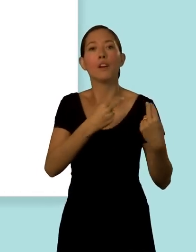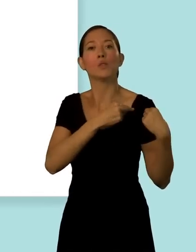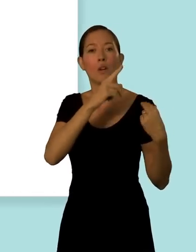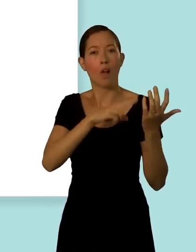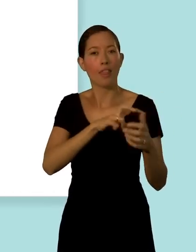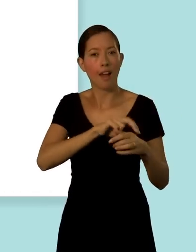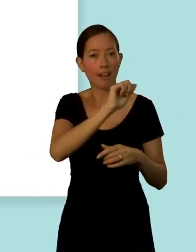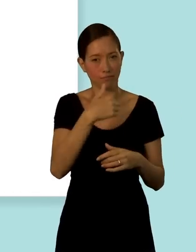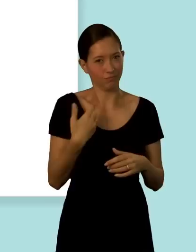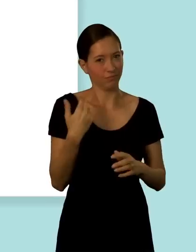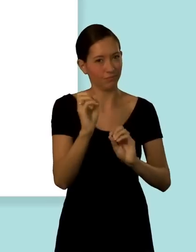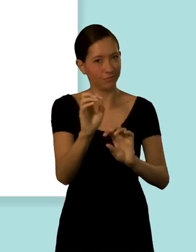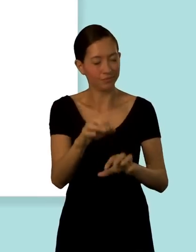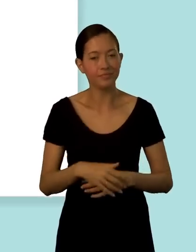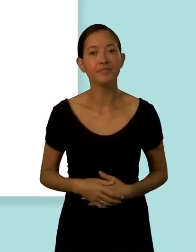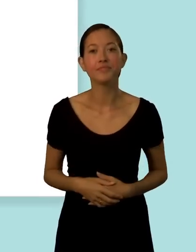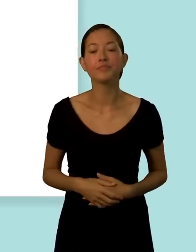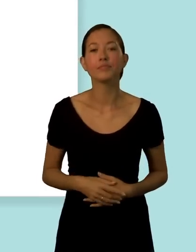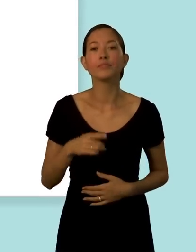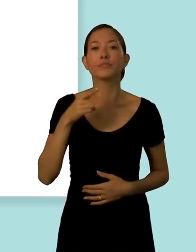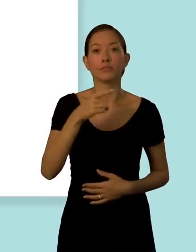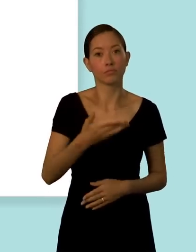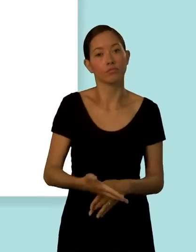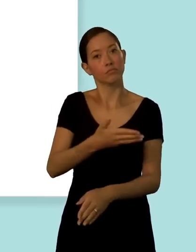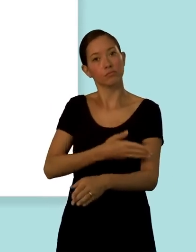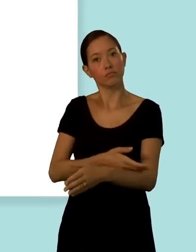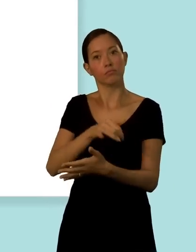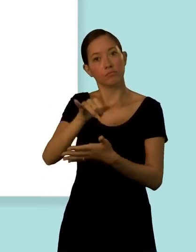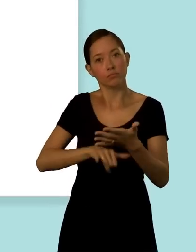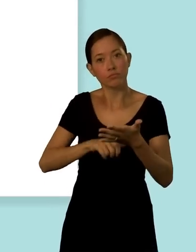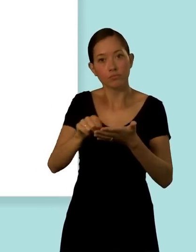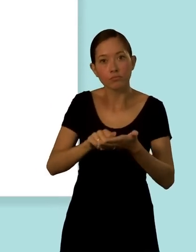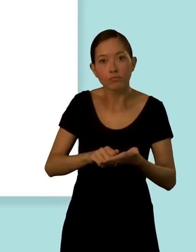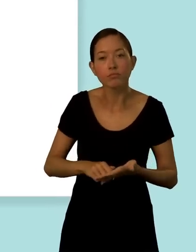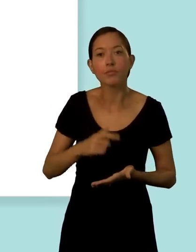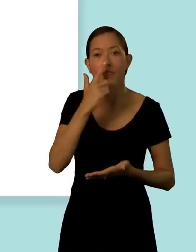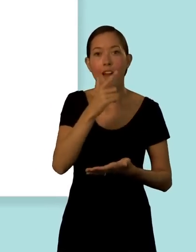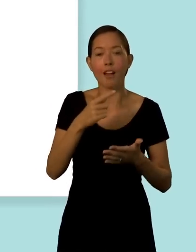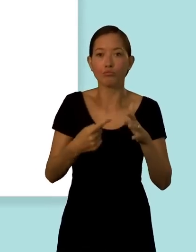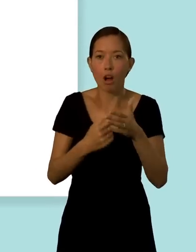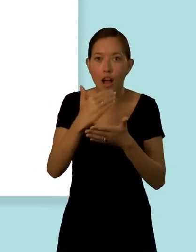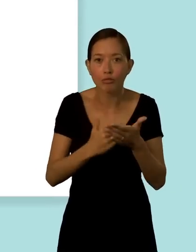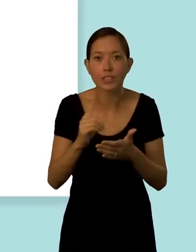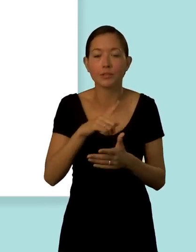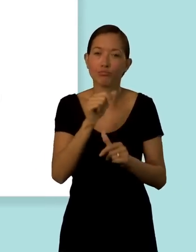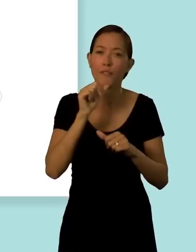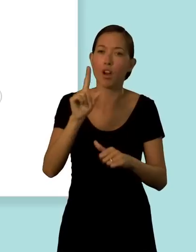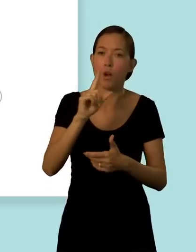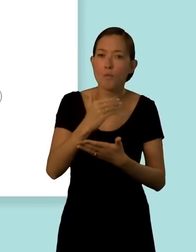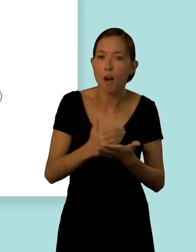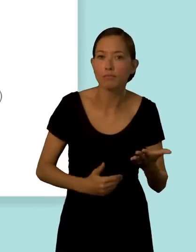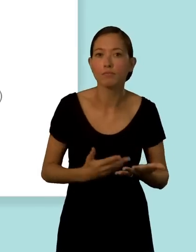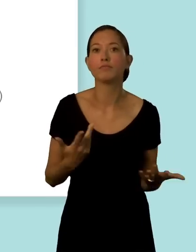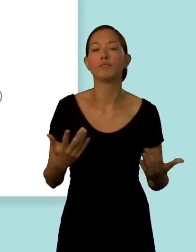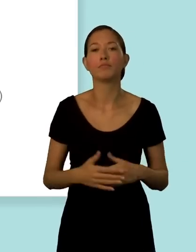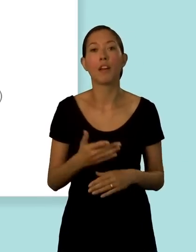about. Making an advanced statement, where you can write down your priorities and preferences for the future. Making